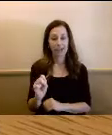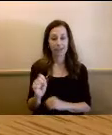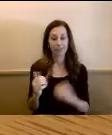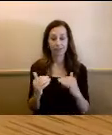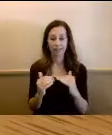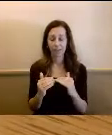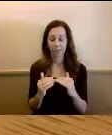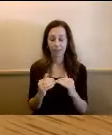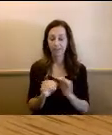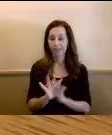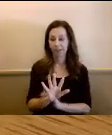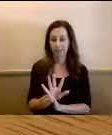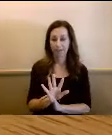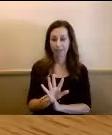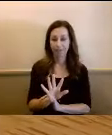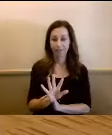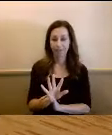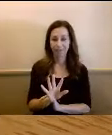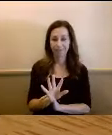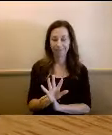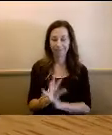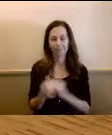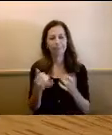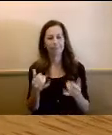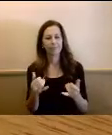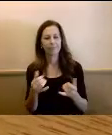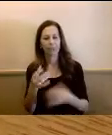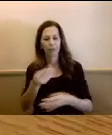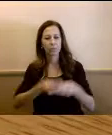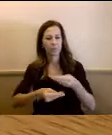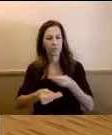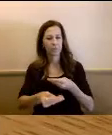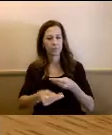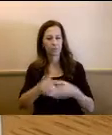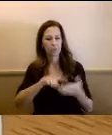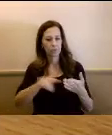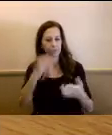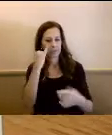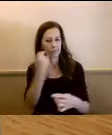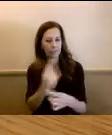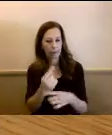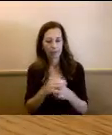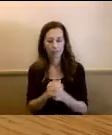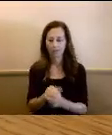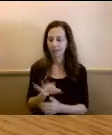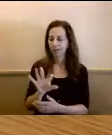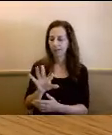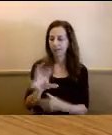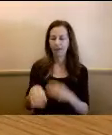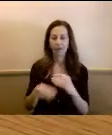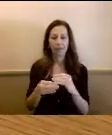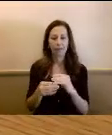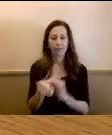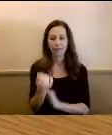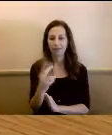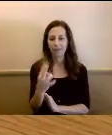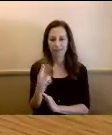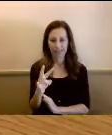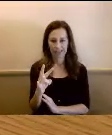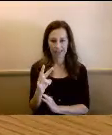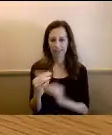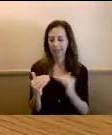S equals 5. So now let's substitute to verify. 5 plus